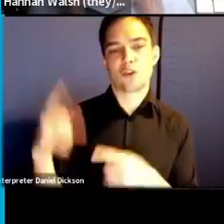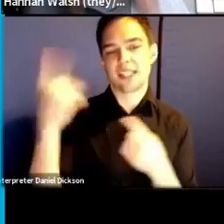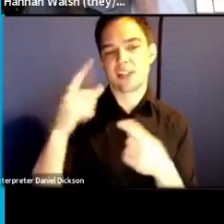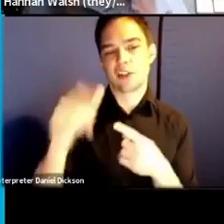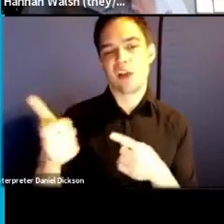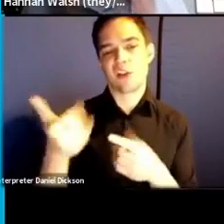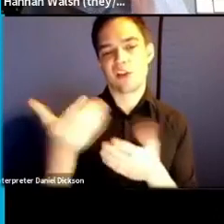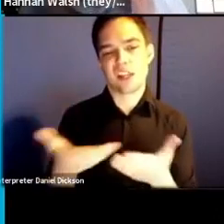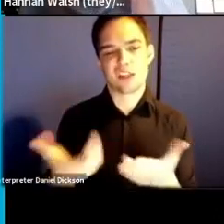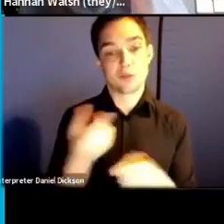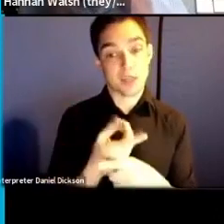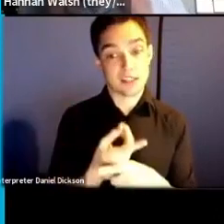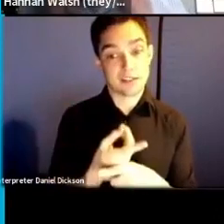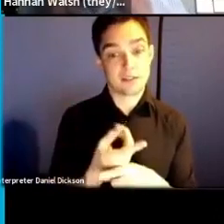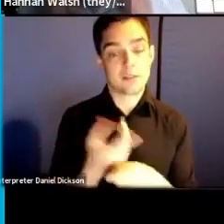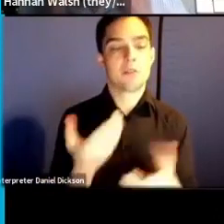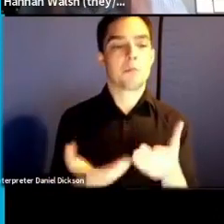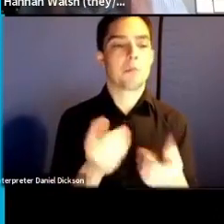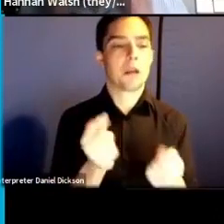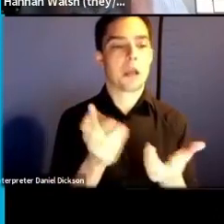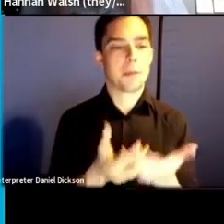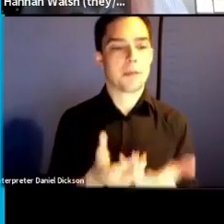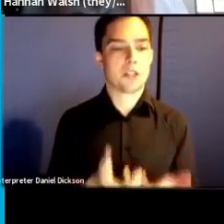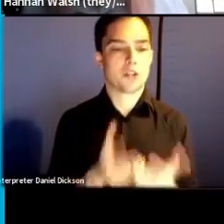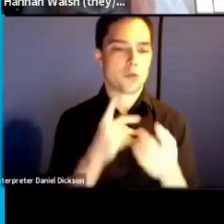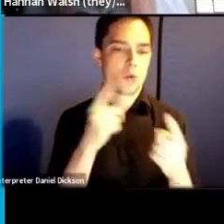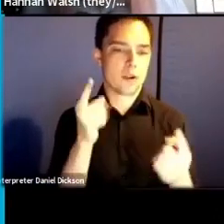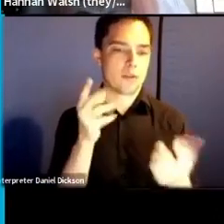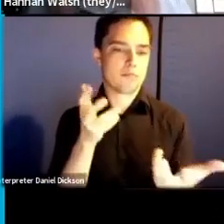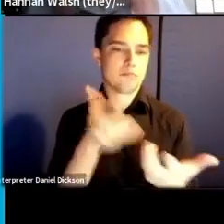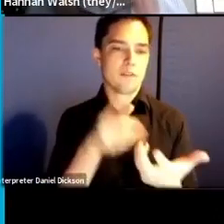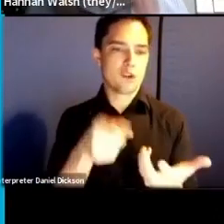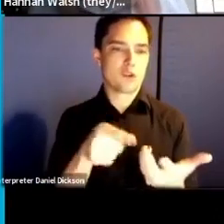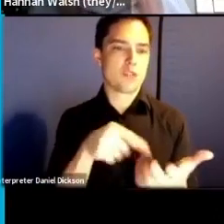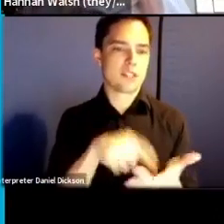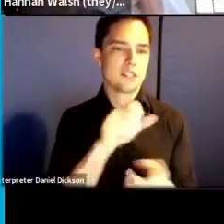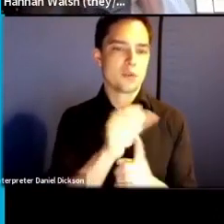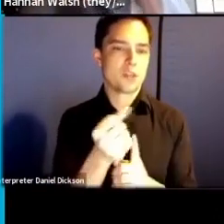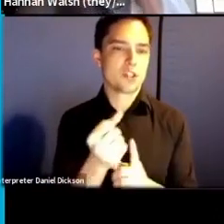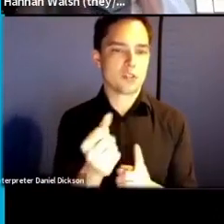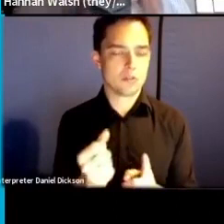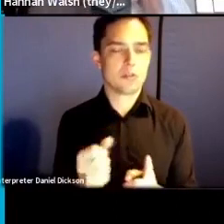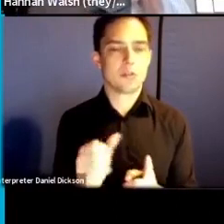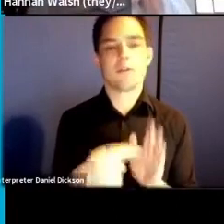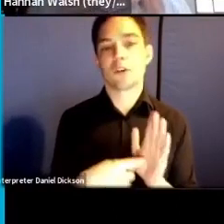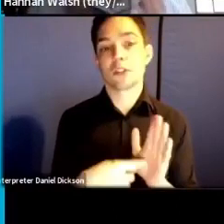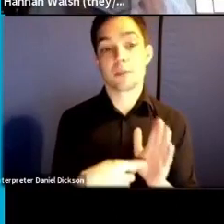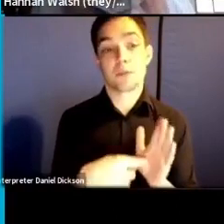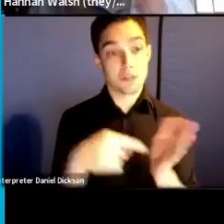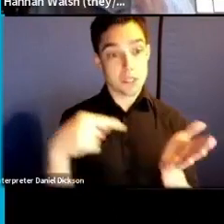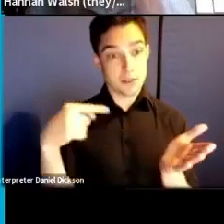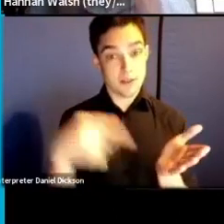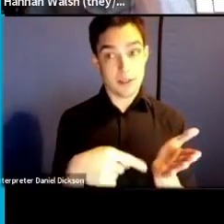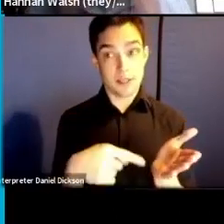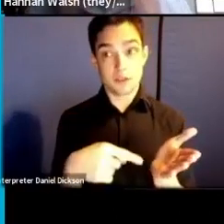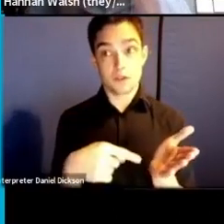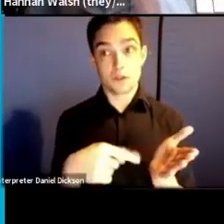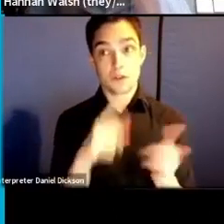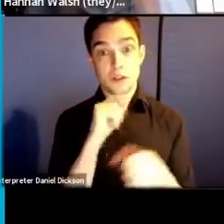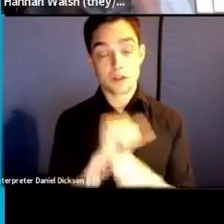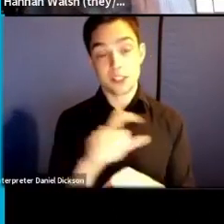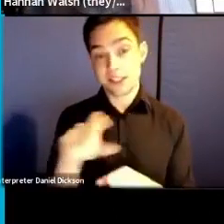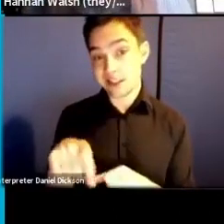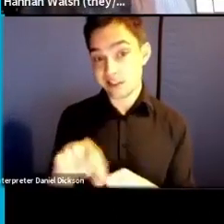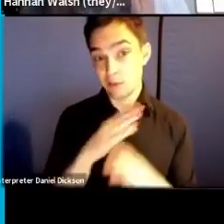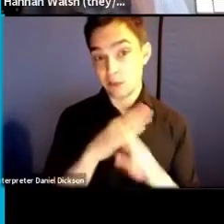other things, right? Maybe is there an accommodation that's going to work for you in this situation? For example, is it actually